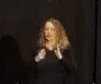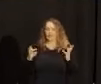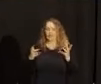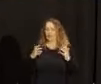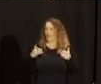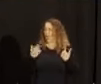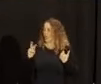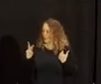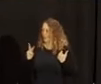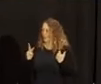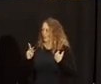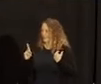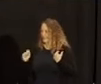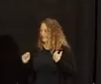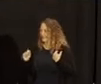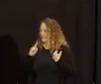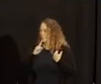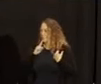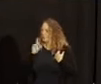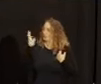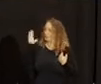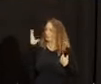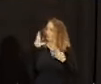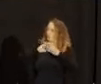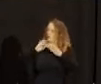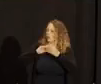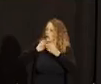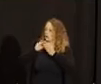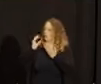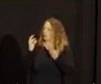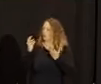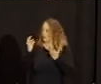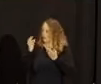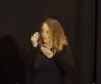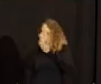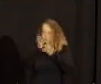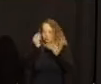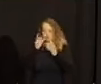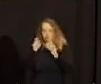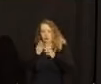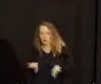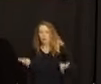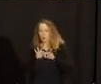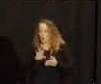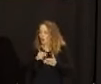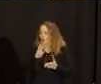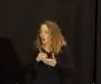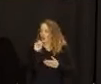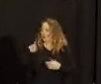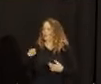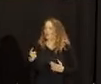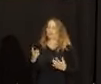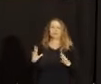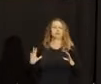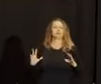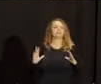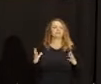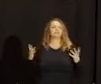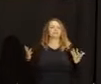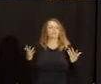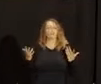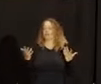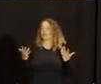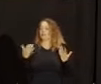with disabilities that talked about the importance of learning about people like them, the importance of not just having, a